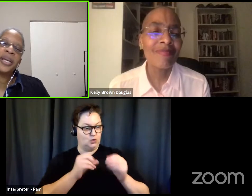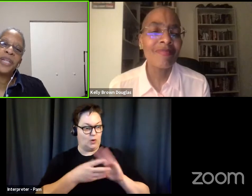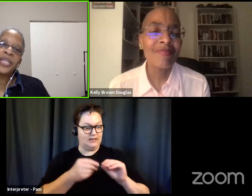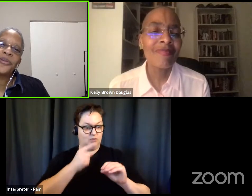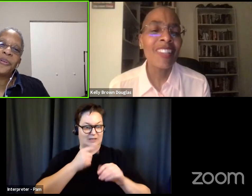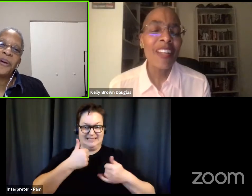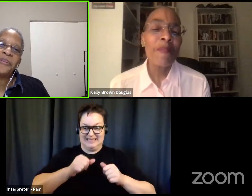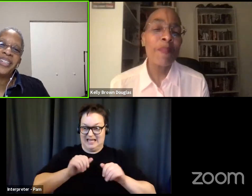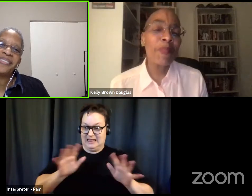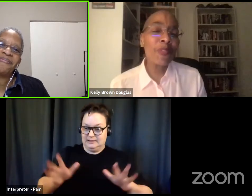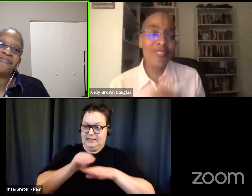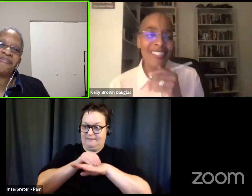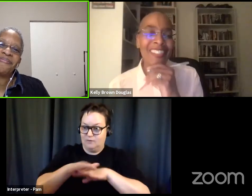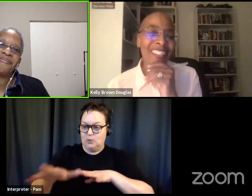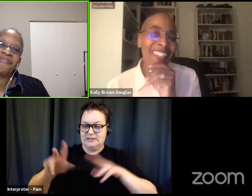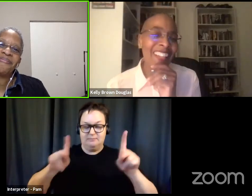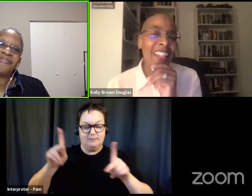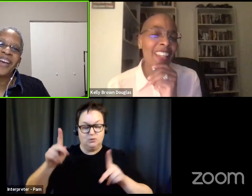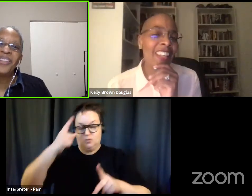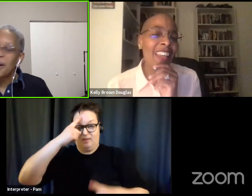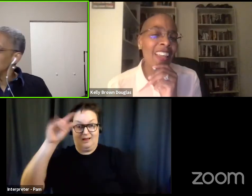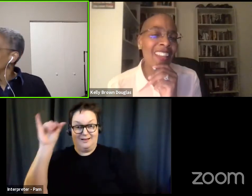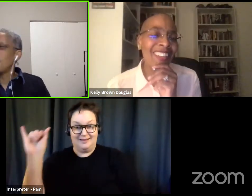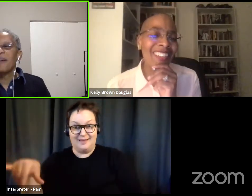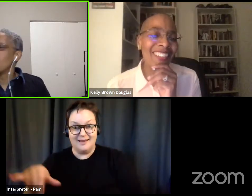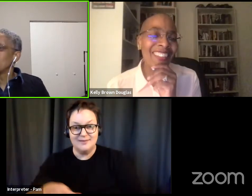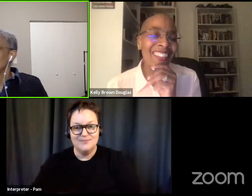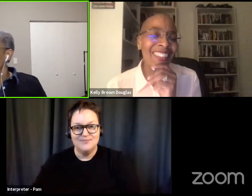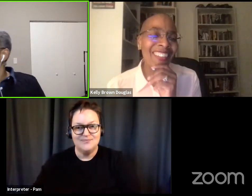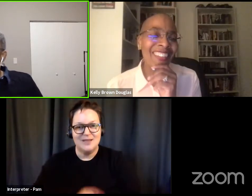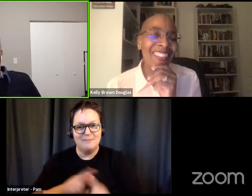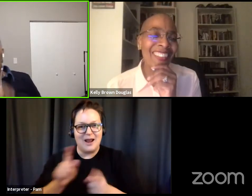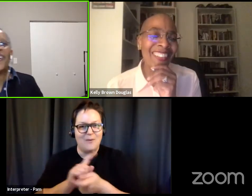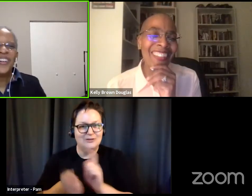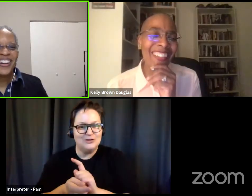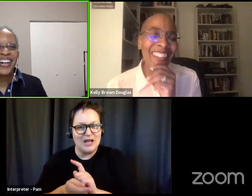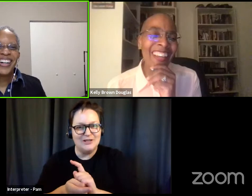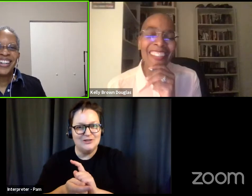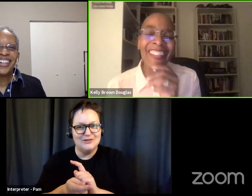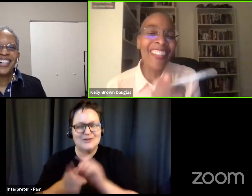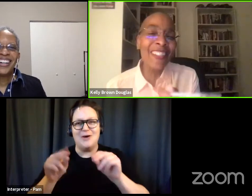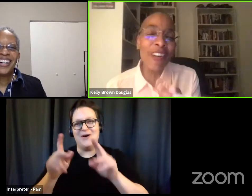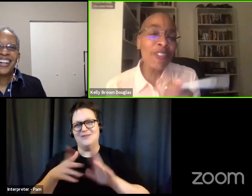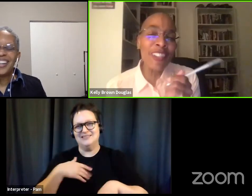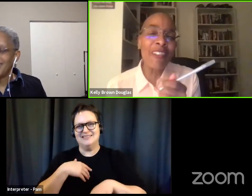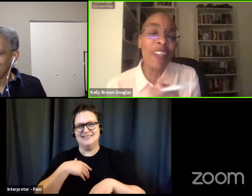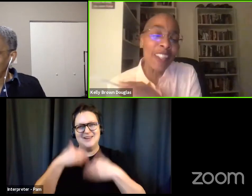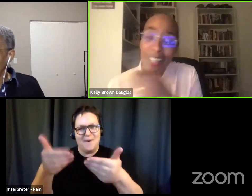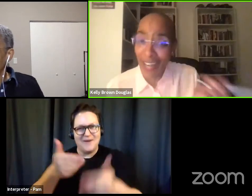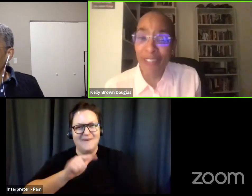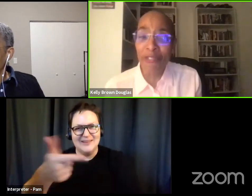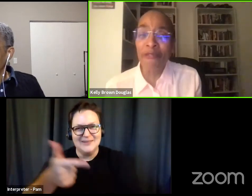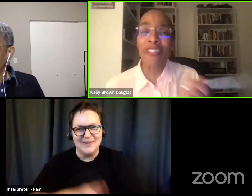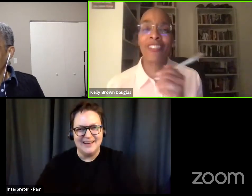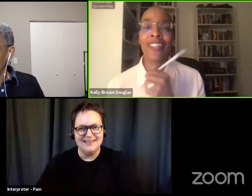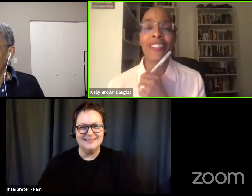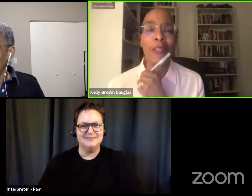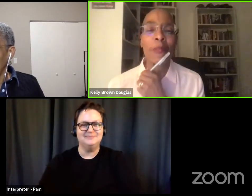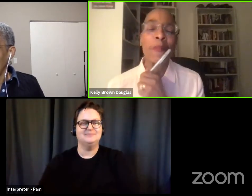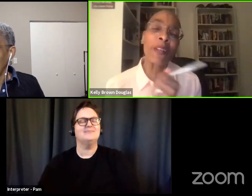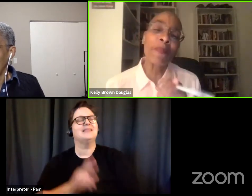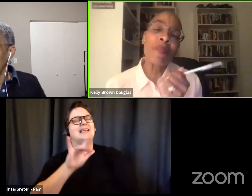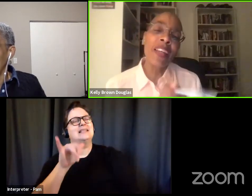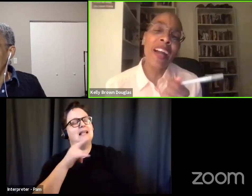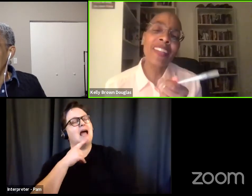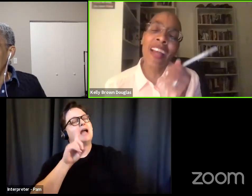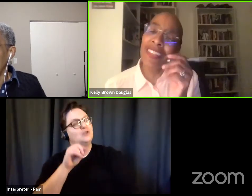change subjects for a moment. Oh, no, I won't do it. Go. Yeah, you know, see, and I do want you to change